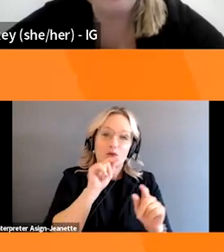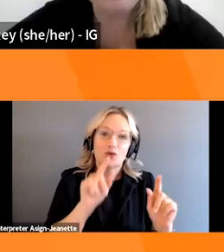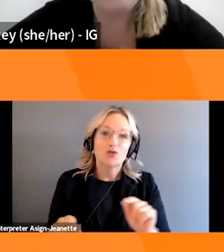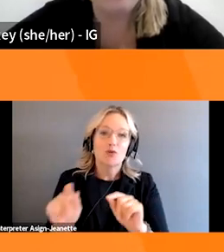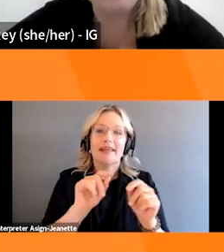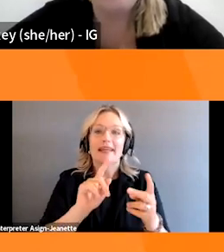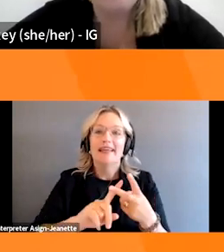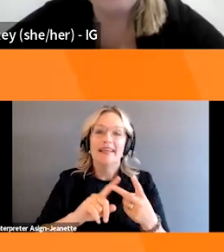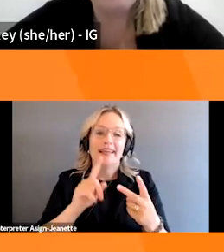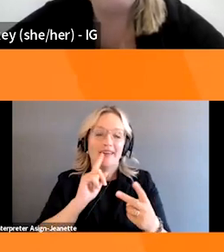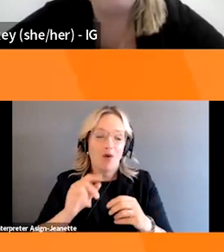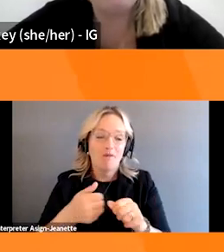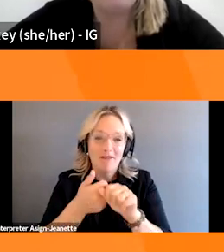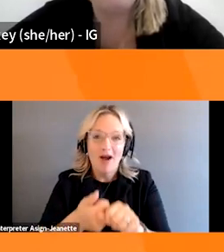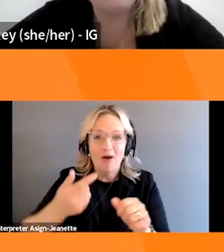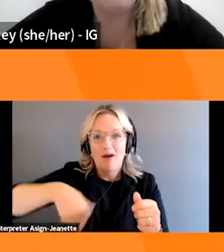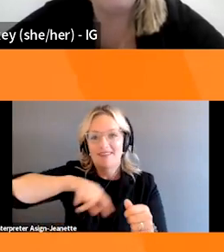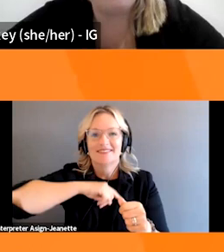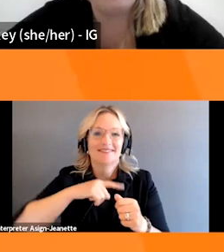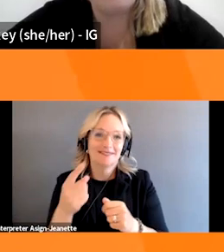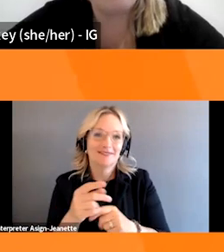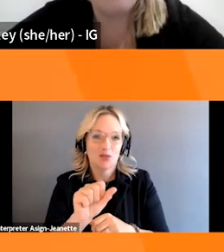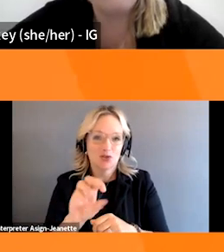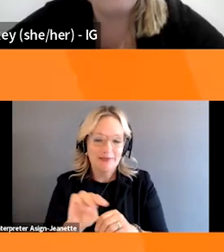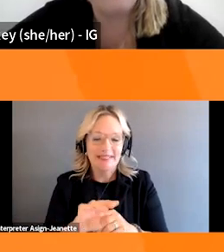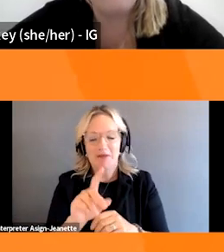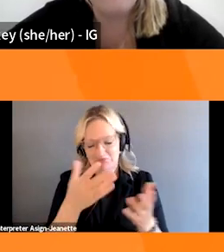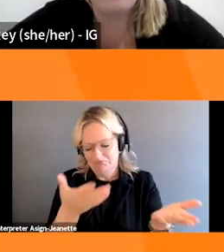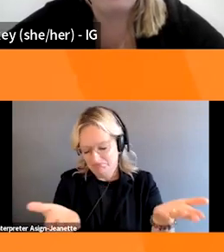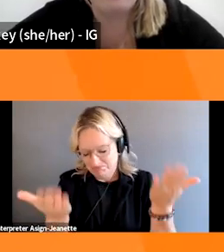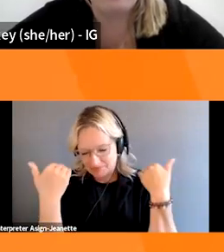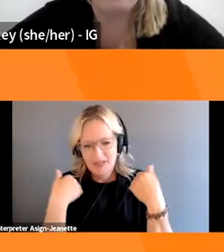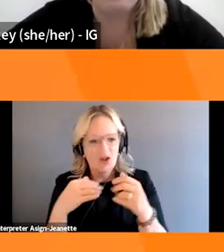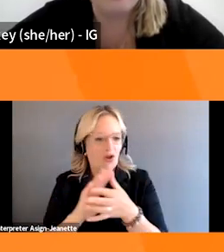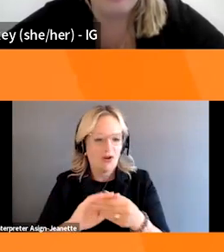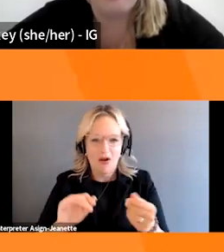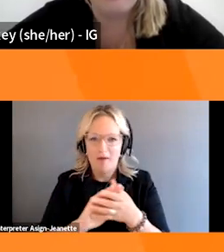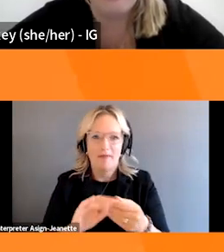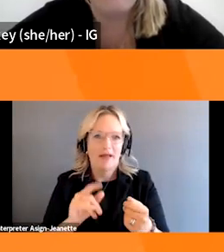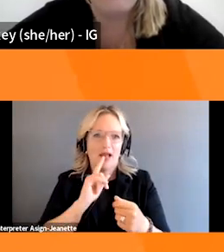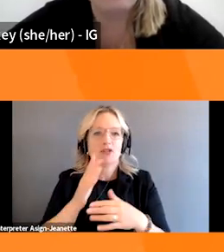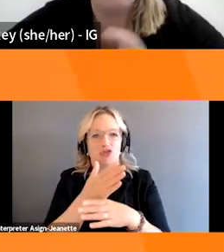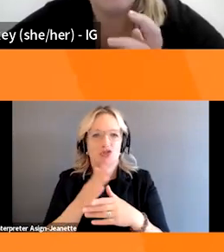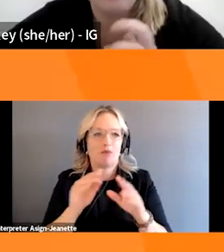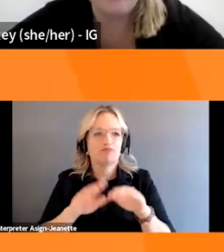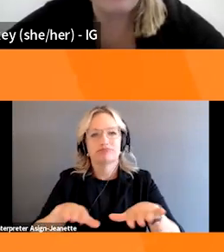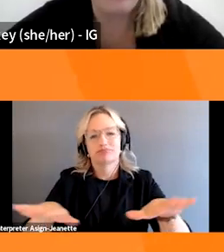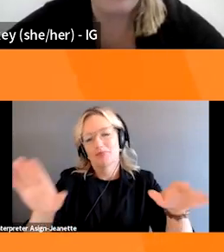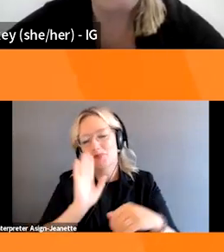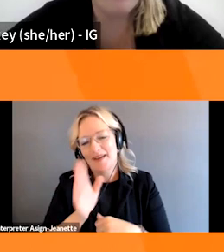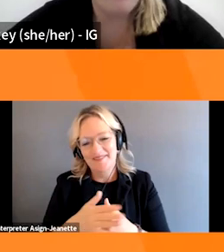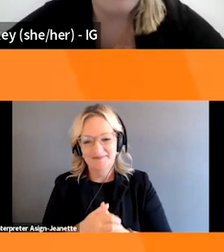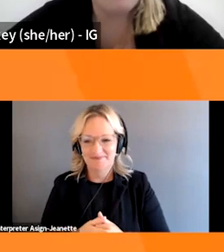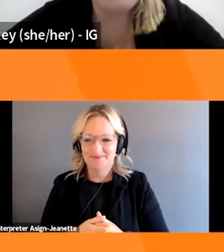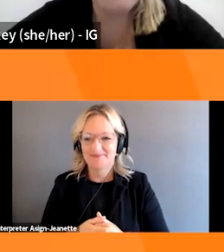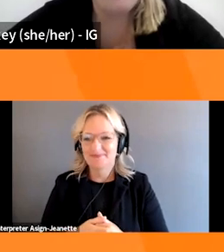your experience as well. We will definitely comment and reshare share as we